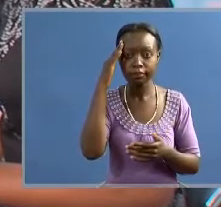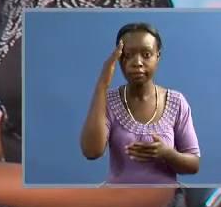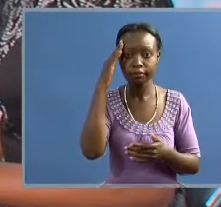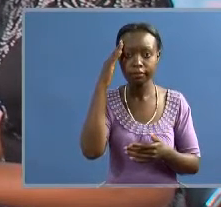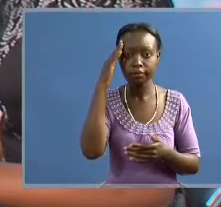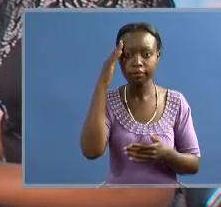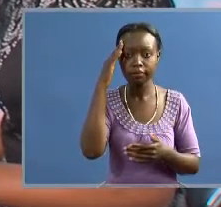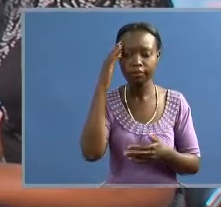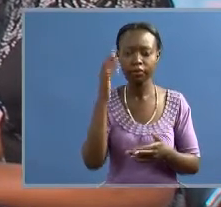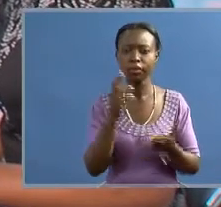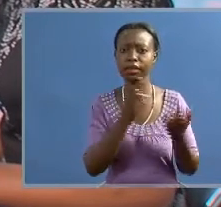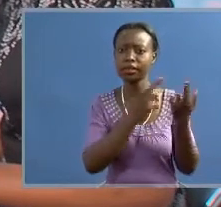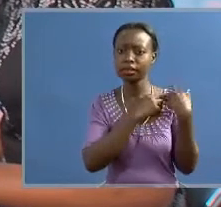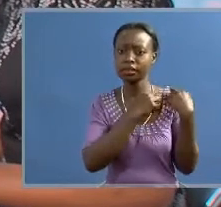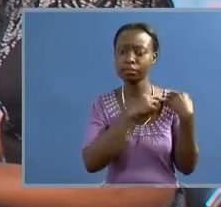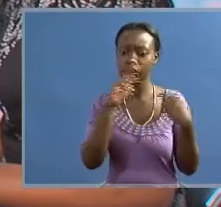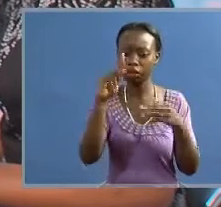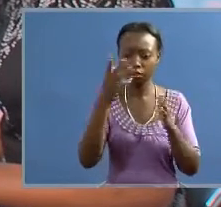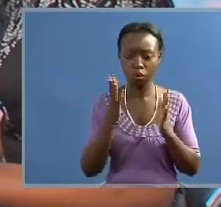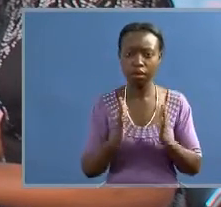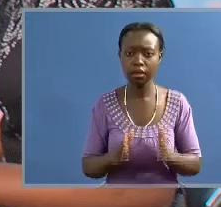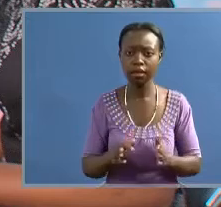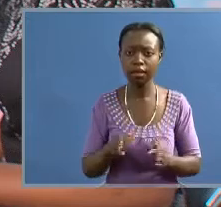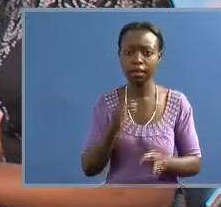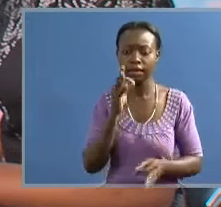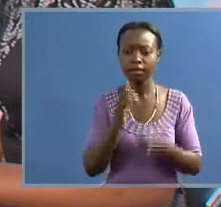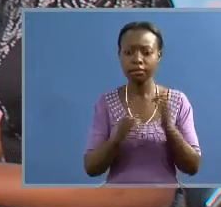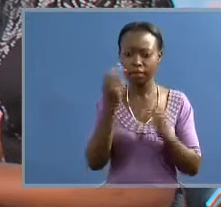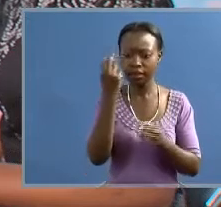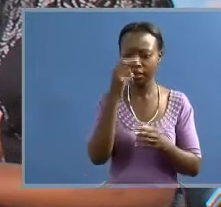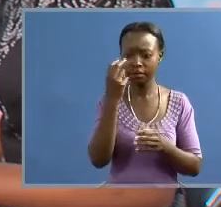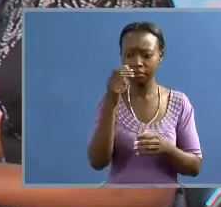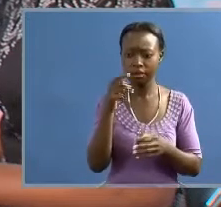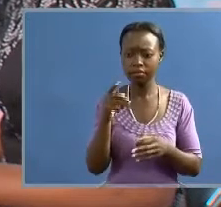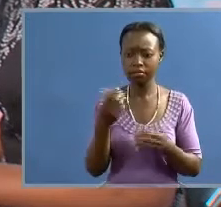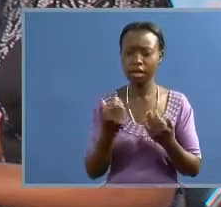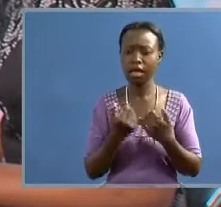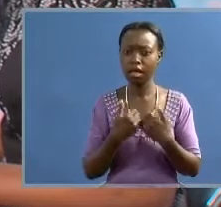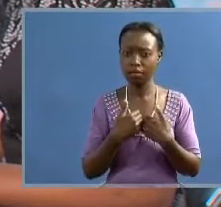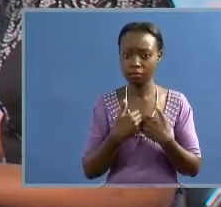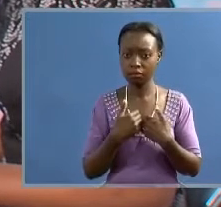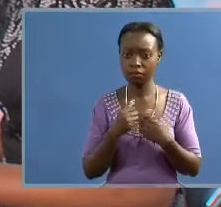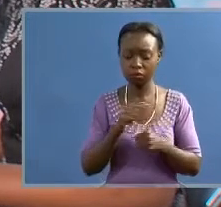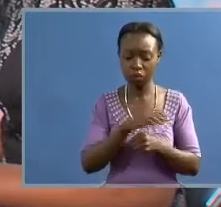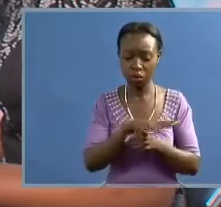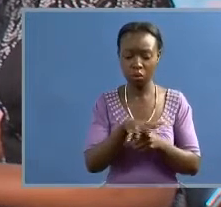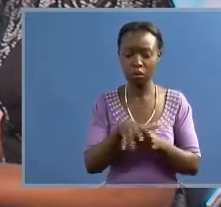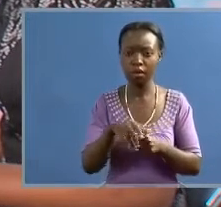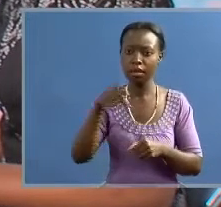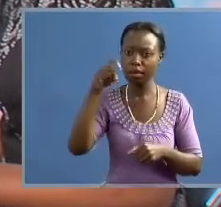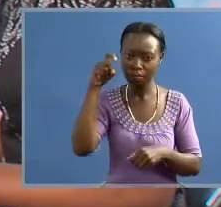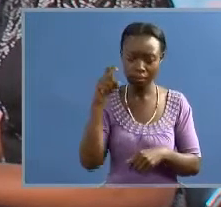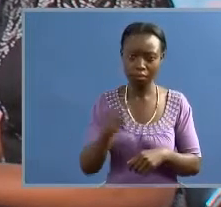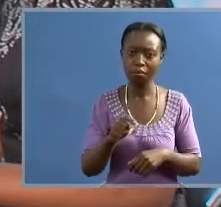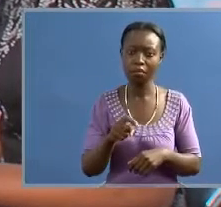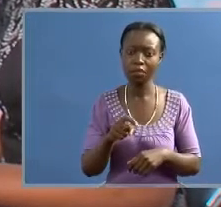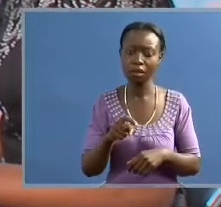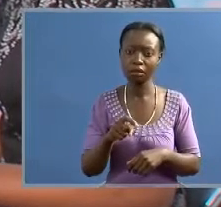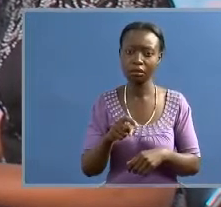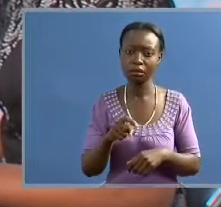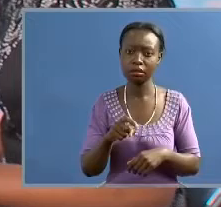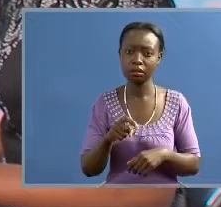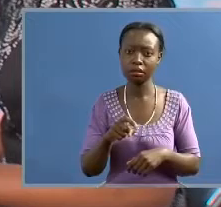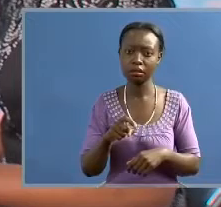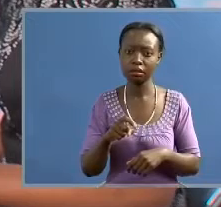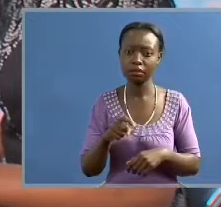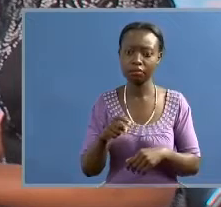as a responsible citizen, if you suspect that you are having this condition, then you should quarantine yourself. You